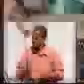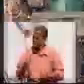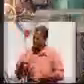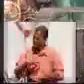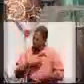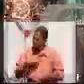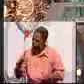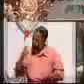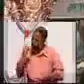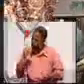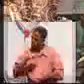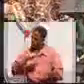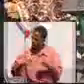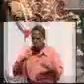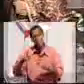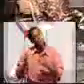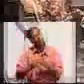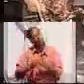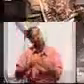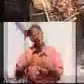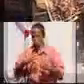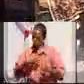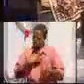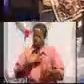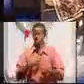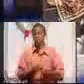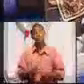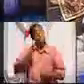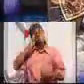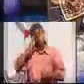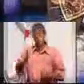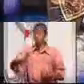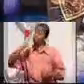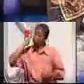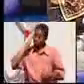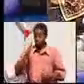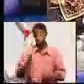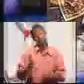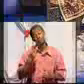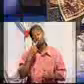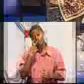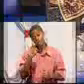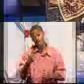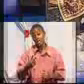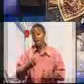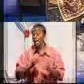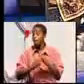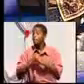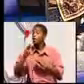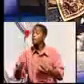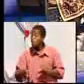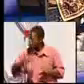about more on that, sir? Yeah, thank you very much, Jalo. If you look at the employment trend in this